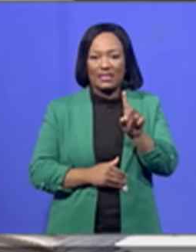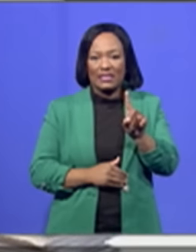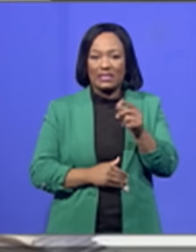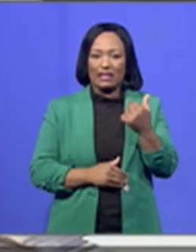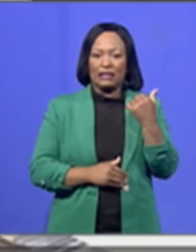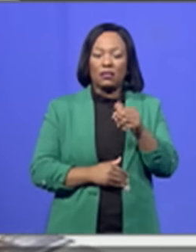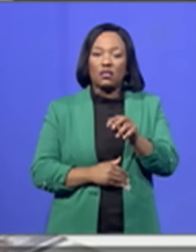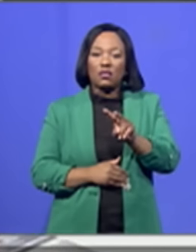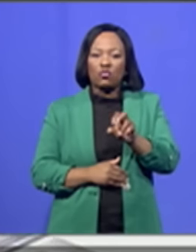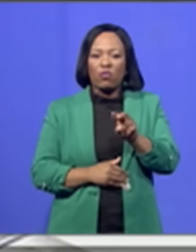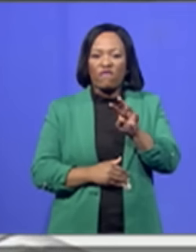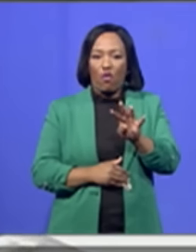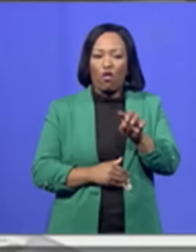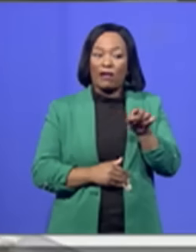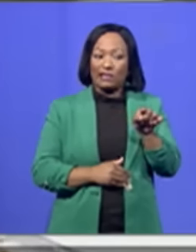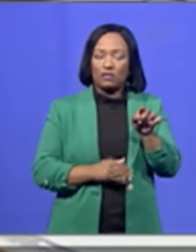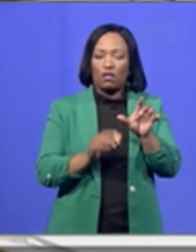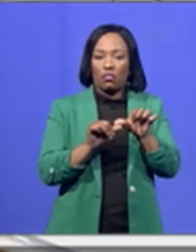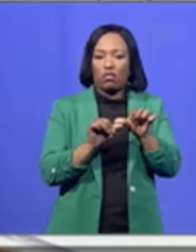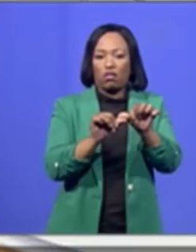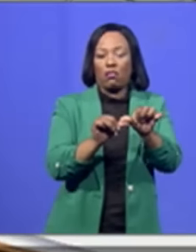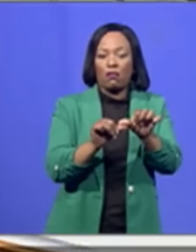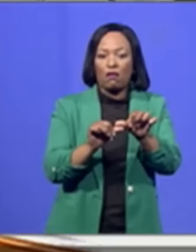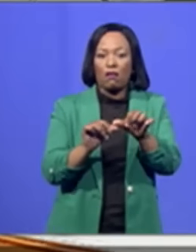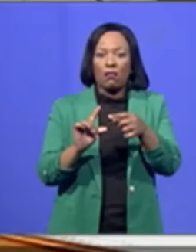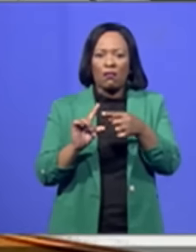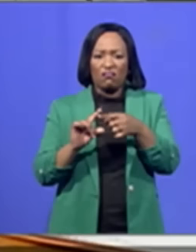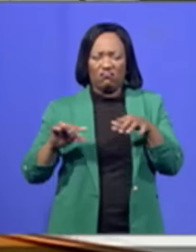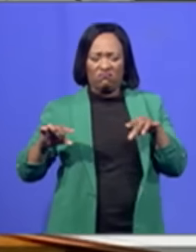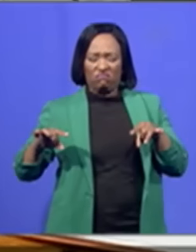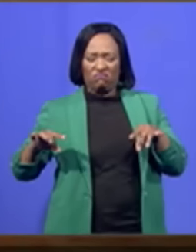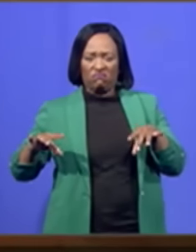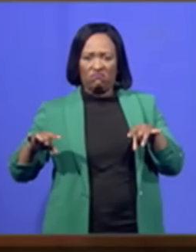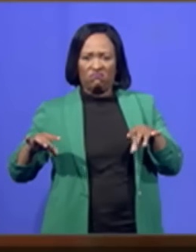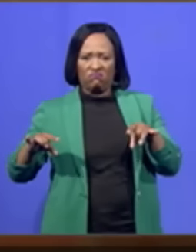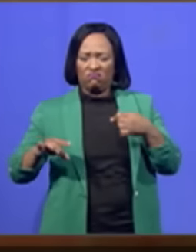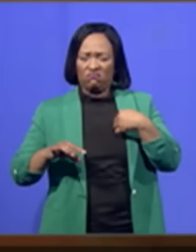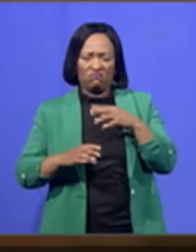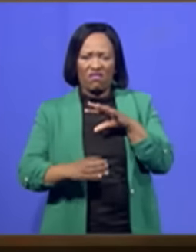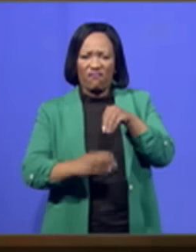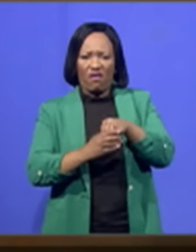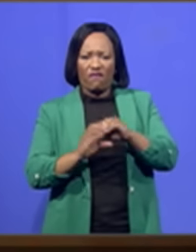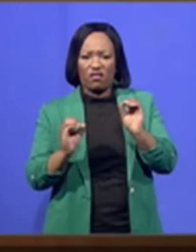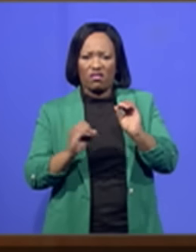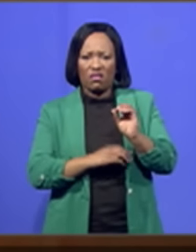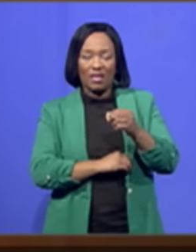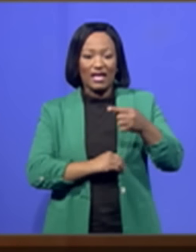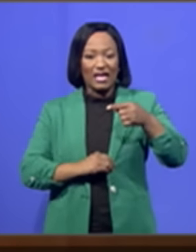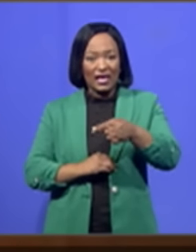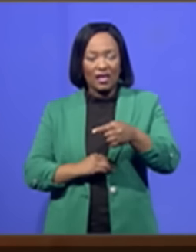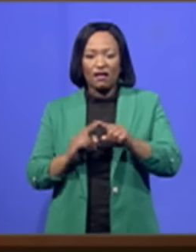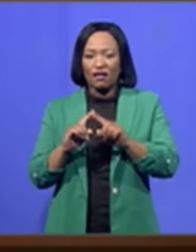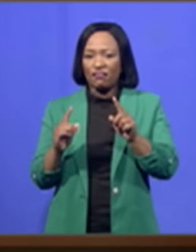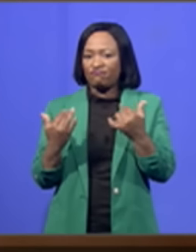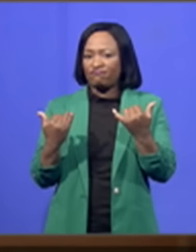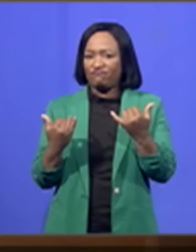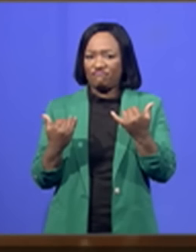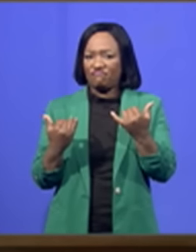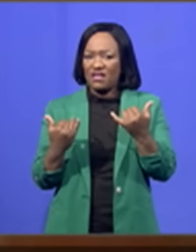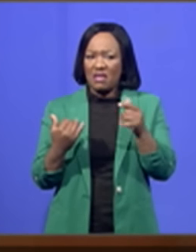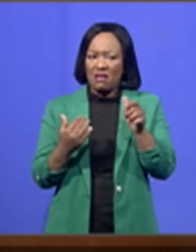2024 di tšweleditšwego. O ganne a sa metše mare ditatofatšo tšeo le go tlaleletša gore seo se ka ba se hlotšwe ke go thelela